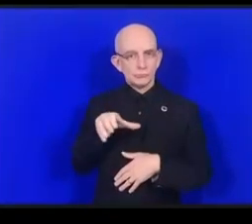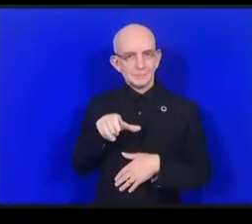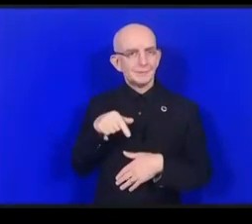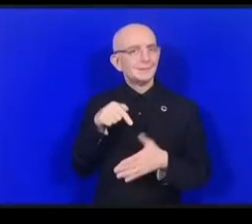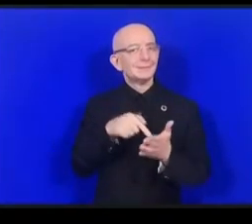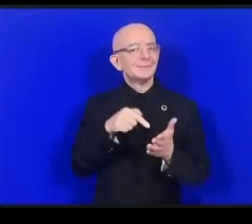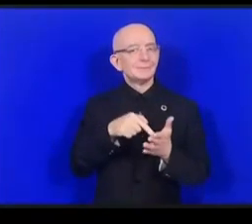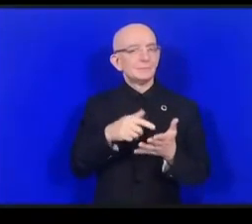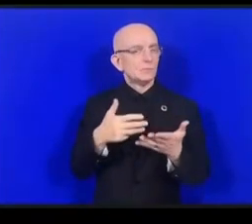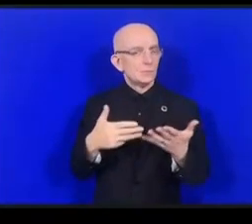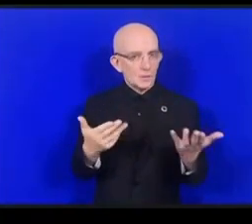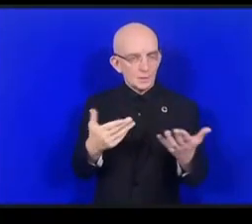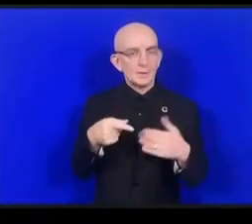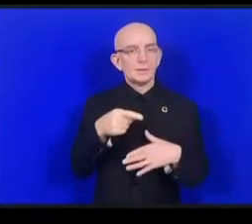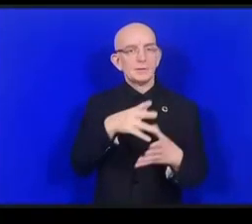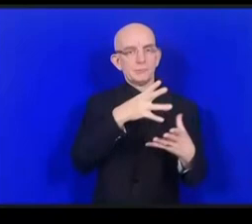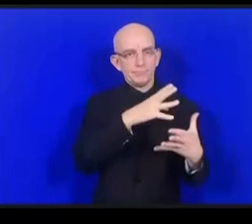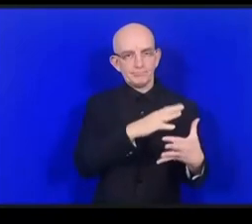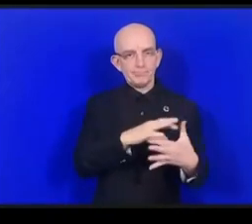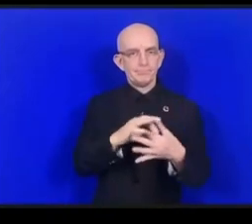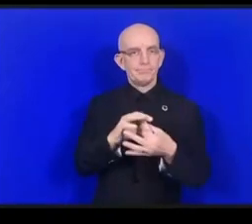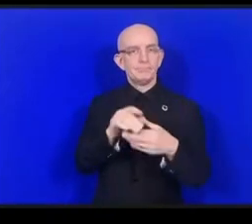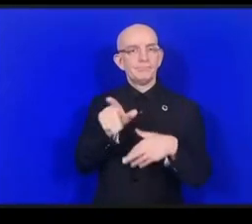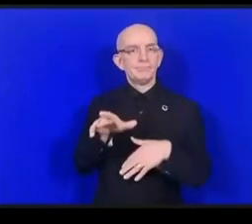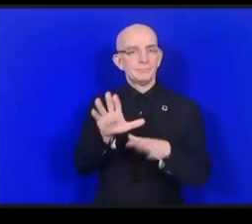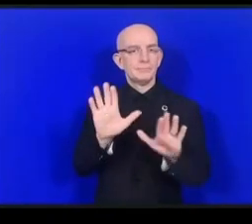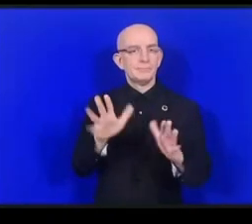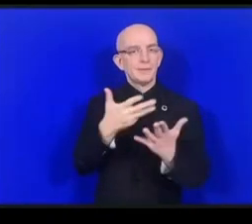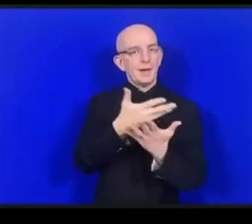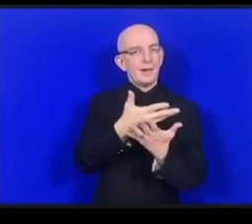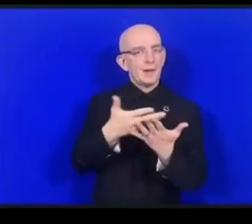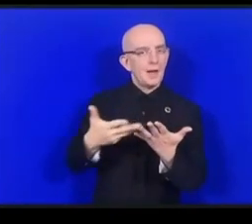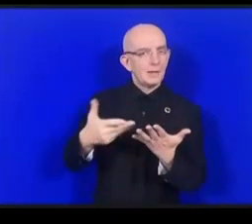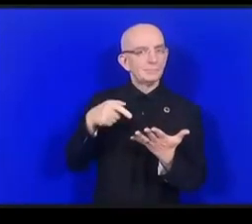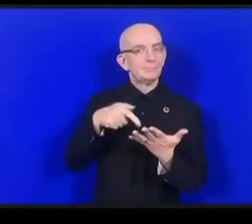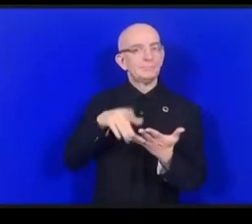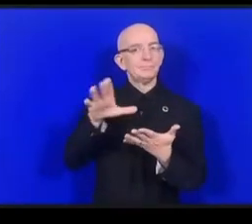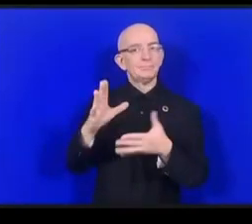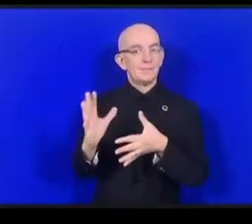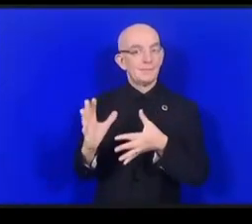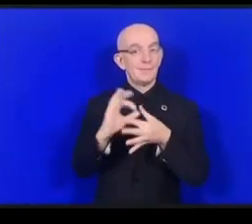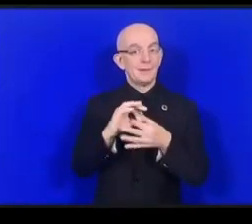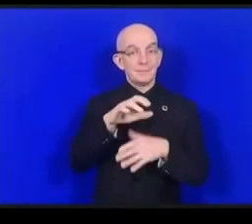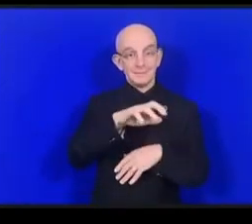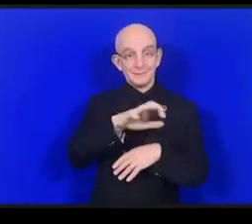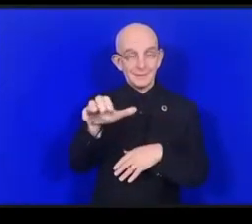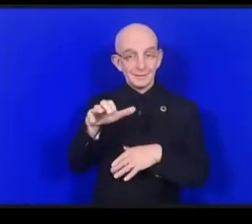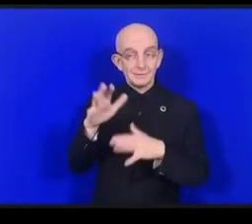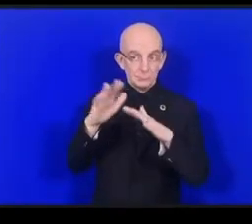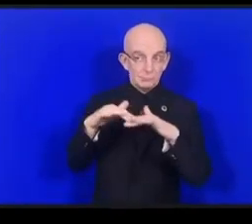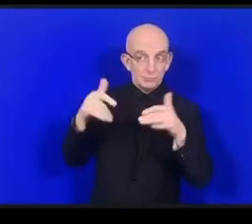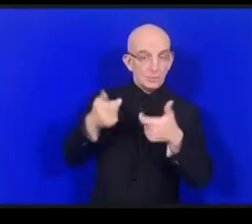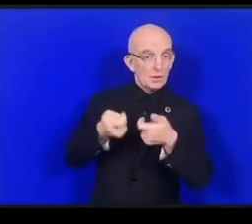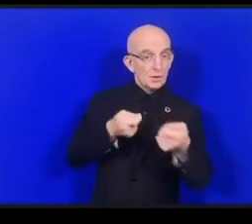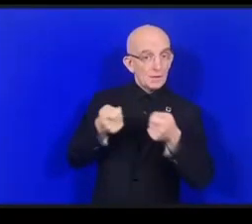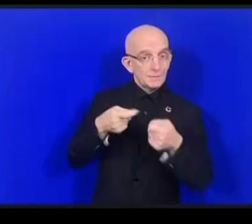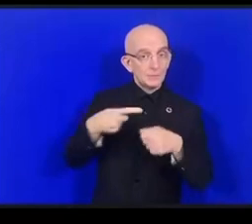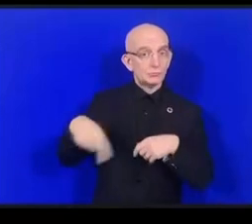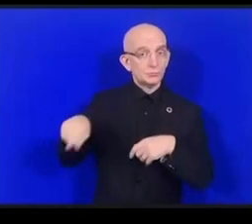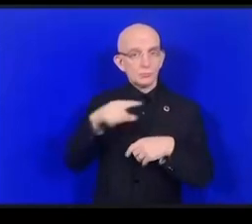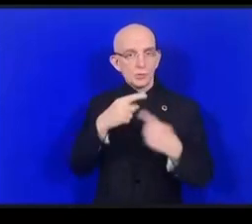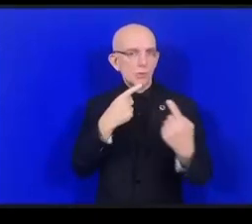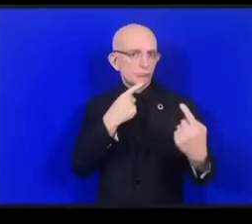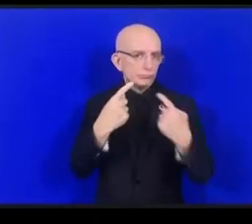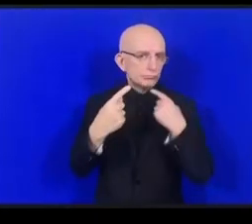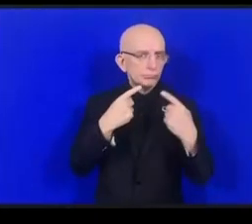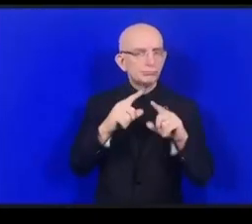talking about something as important as education, which is very exciting. Our Dynamic Coalition has over 500 members,